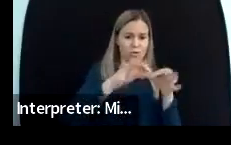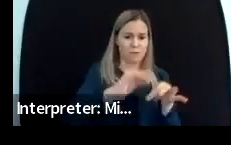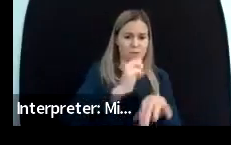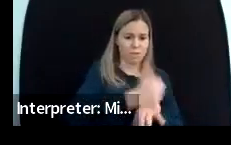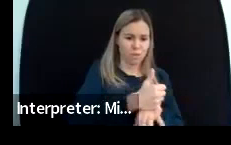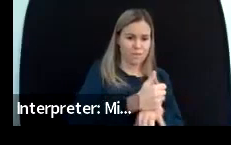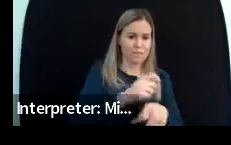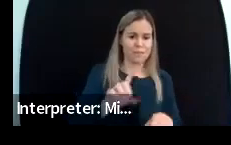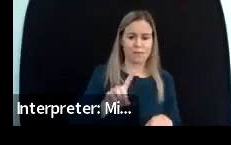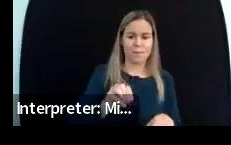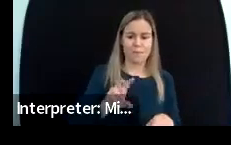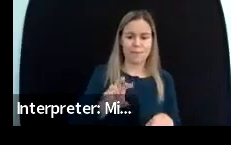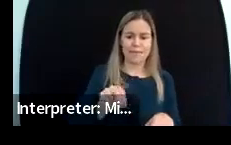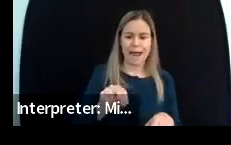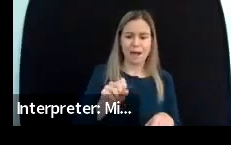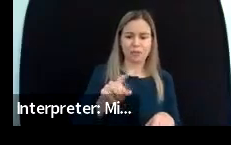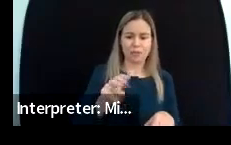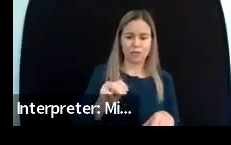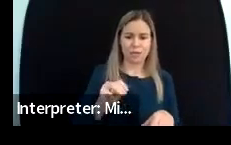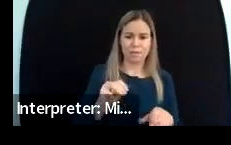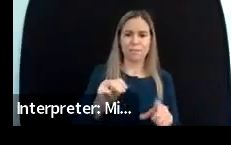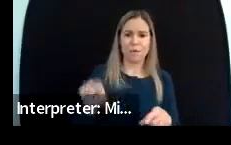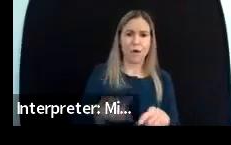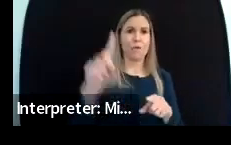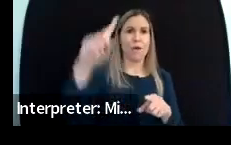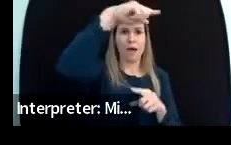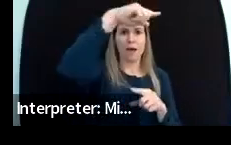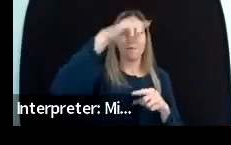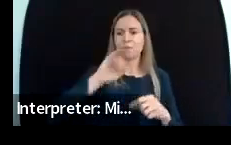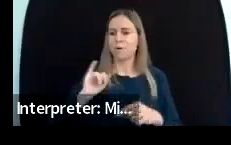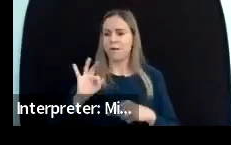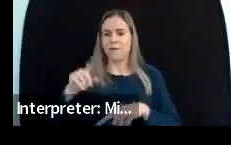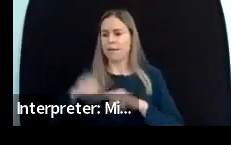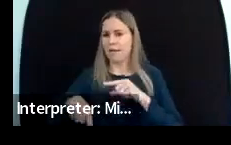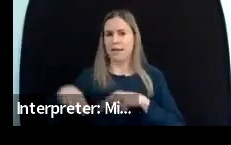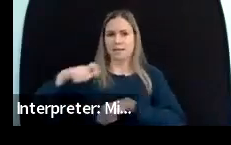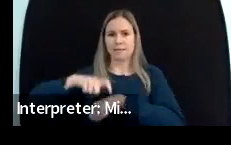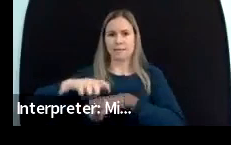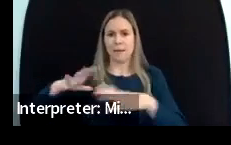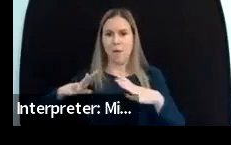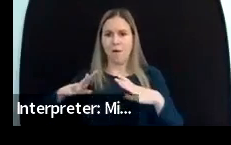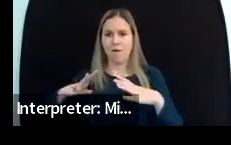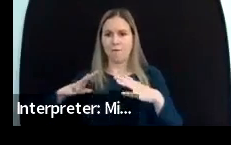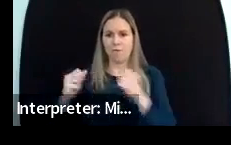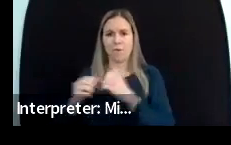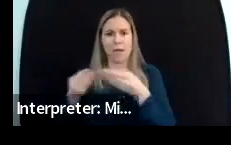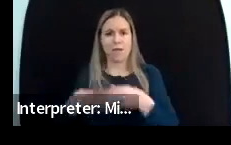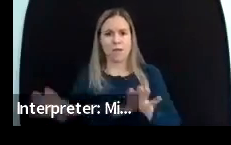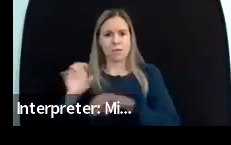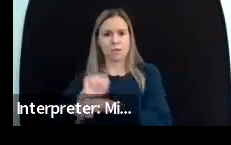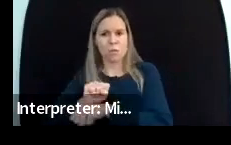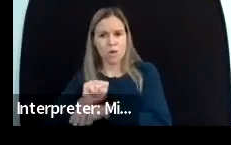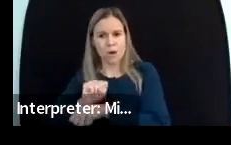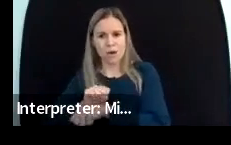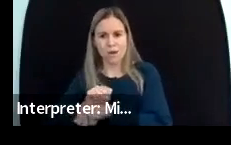And well, if he can't take time off work, you know, because without losing his job, well, man, if he needs